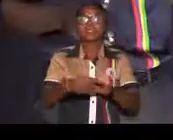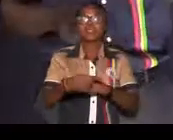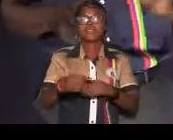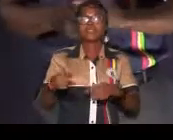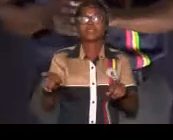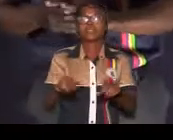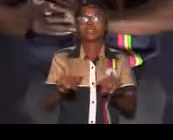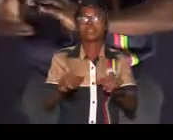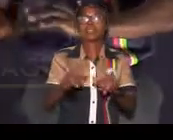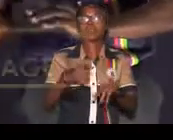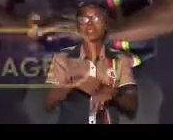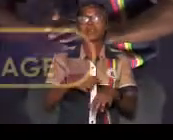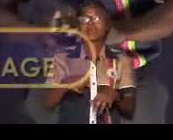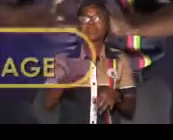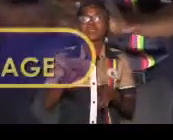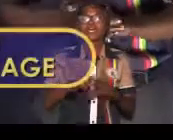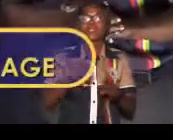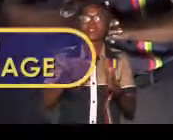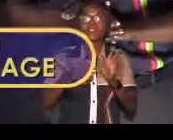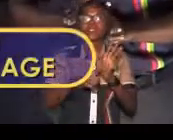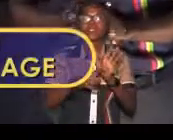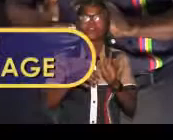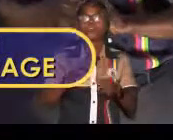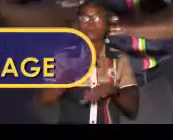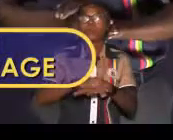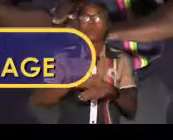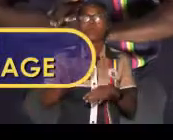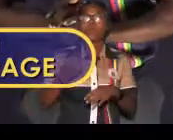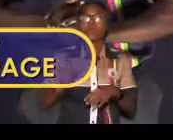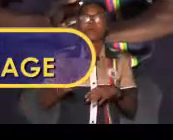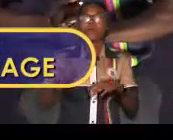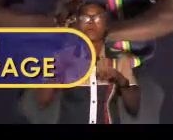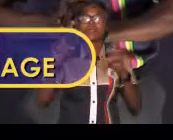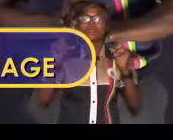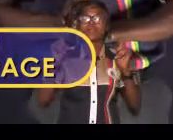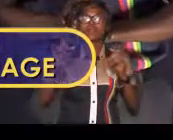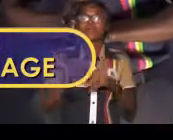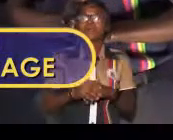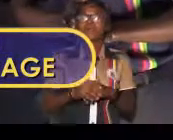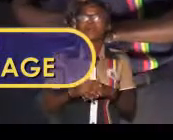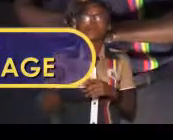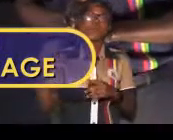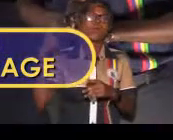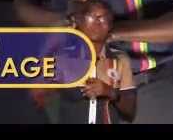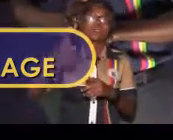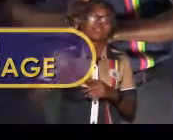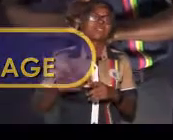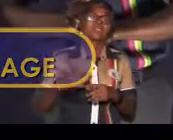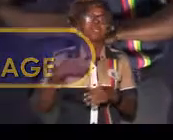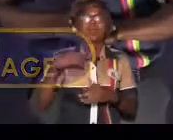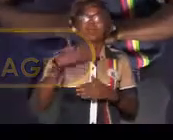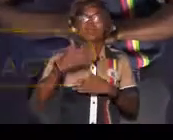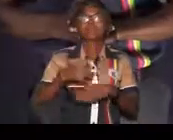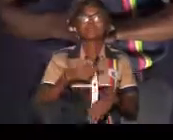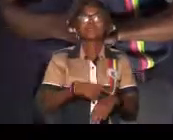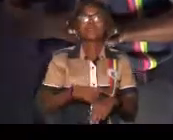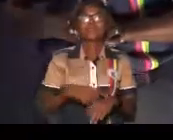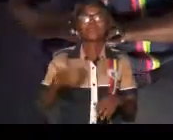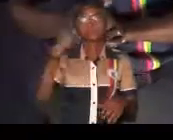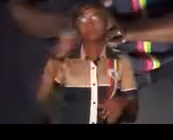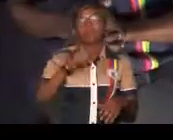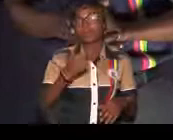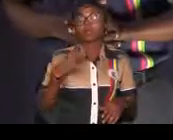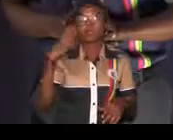time airing on television through the page showing on the screen. Until our next lesson, when we shall meet again for